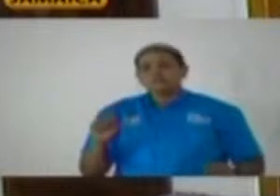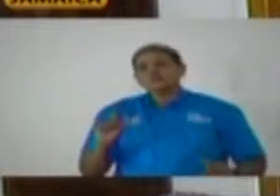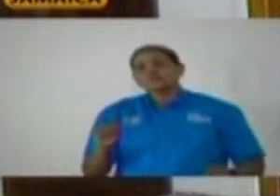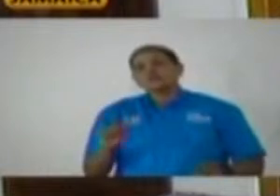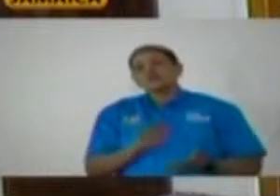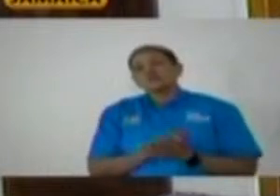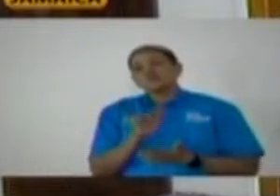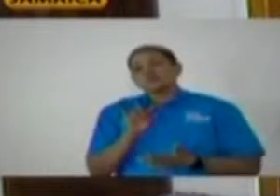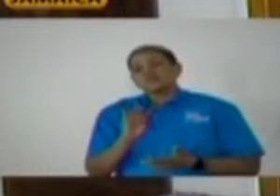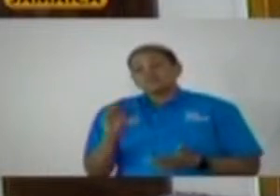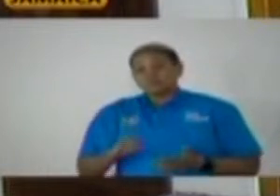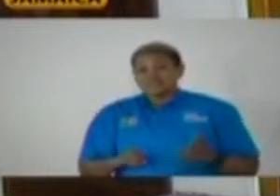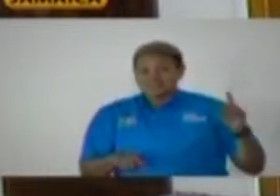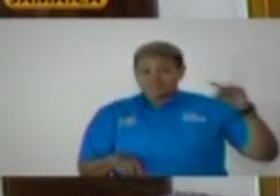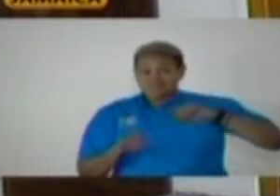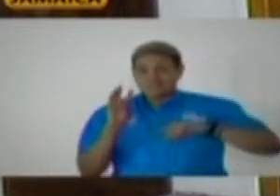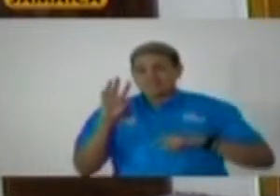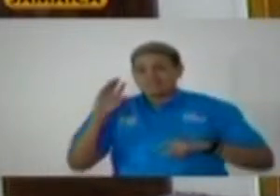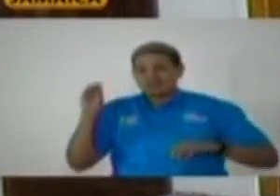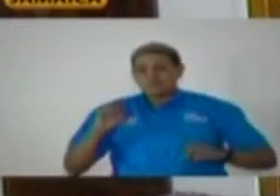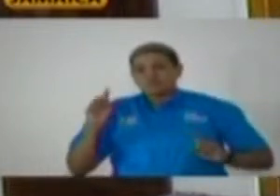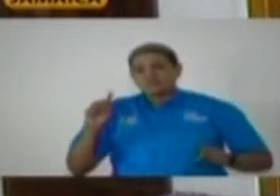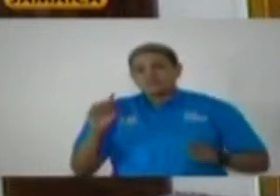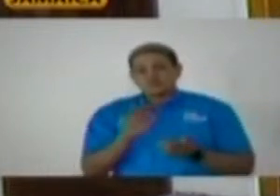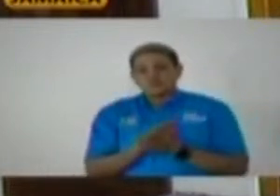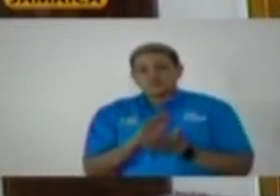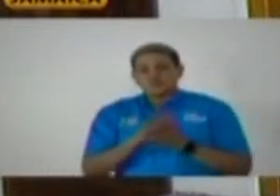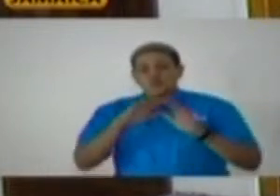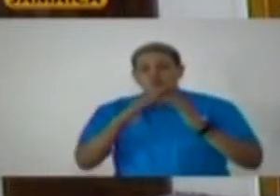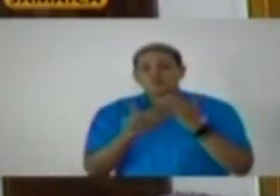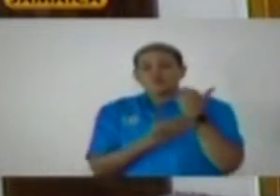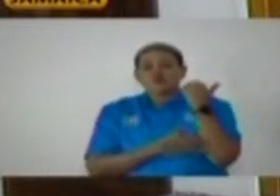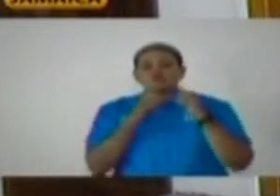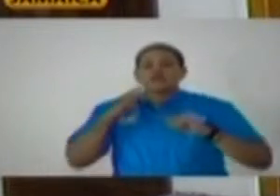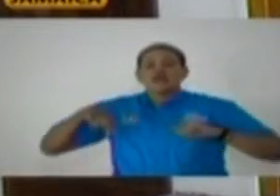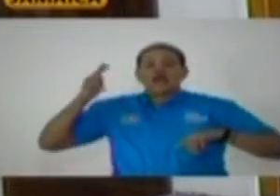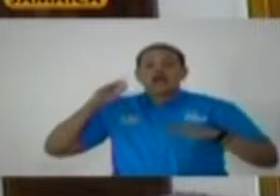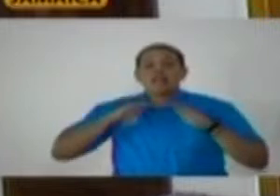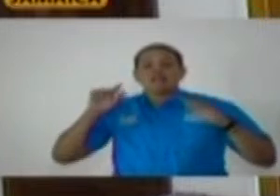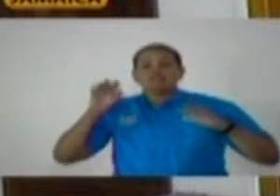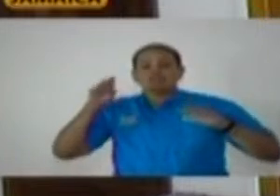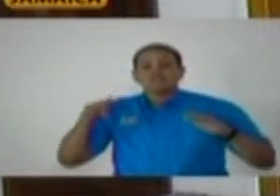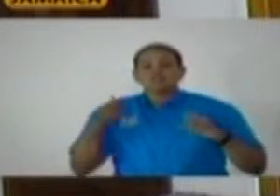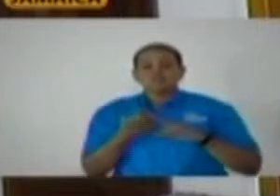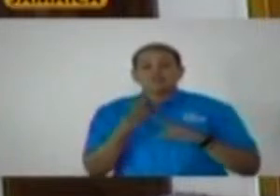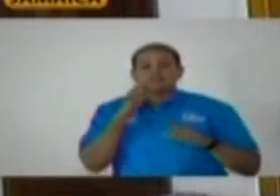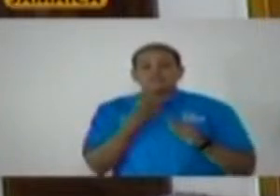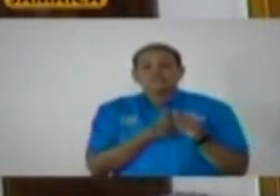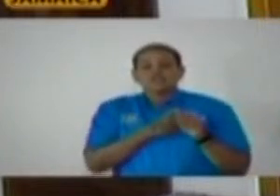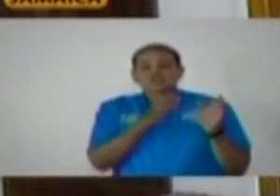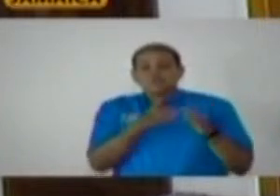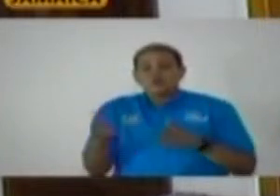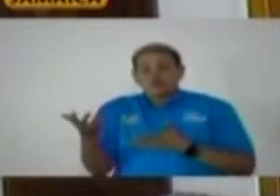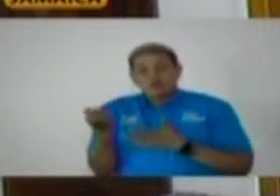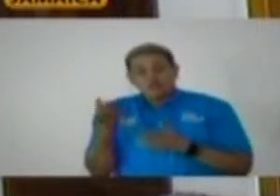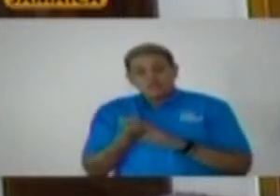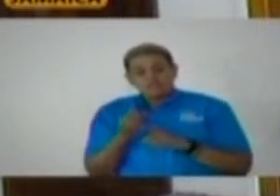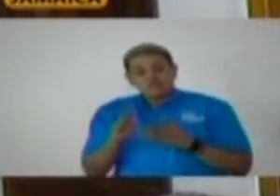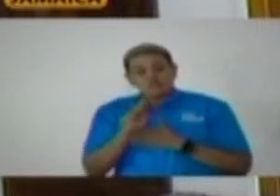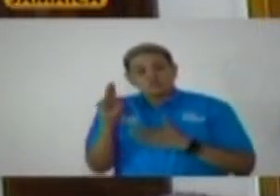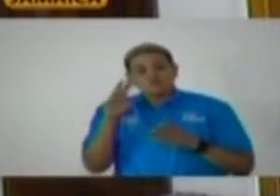about 65%. Globally, countries with the highest levels of GDP and per capita income have